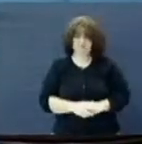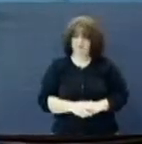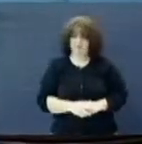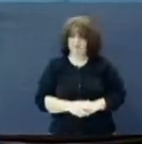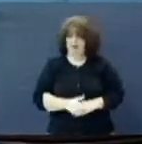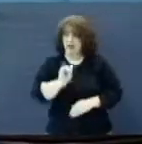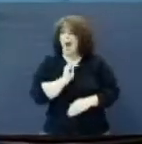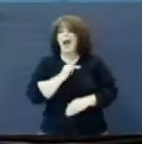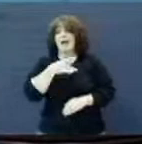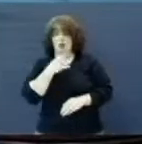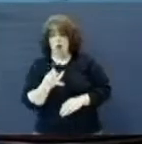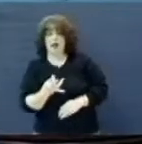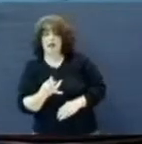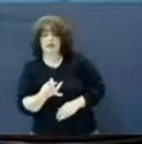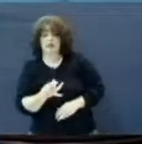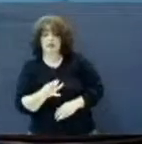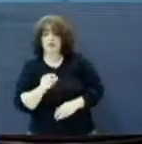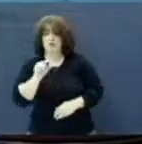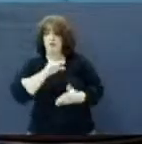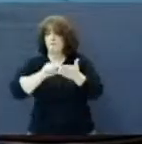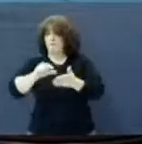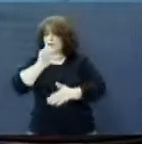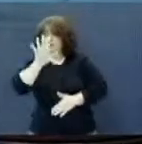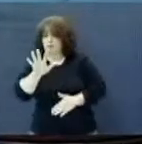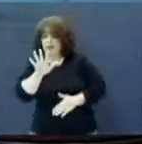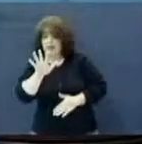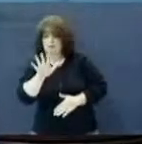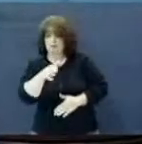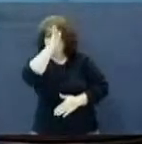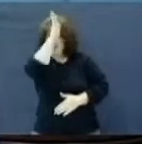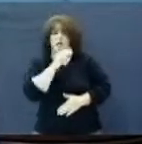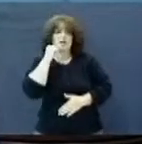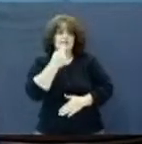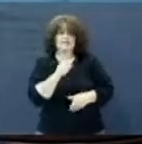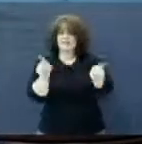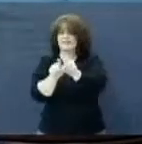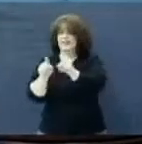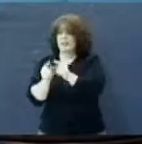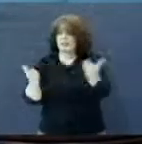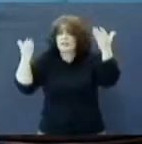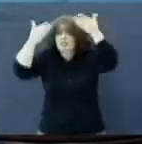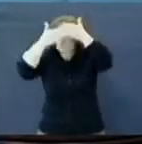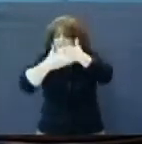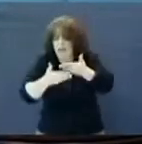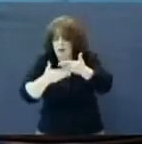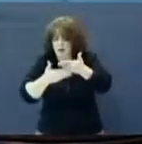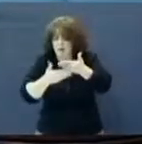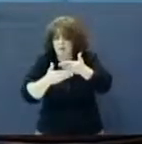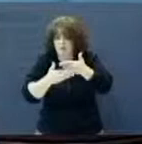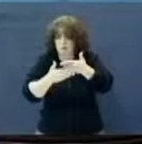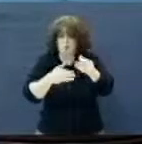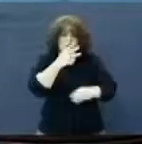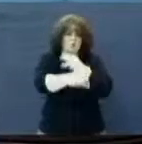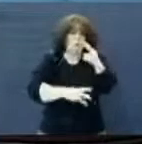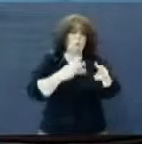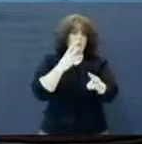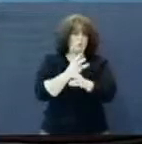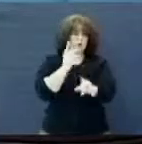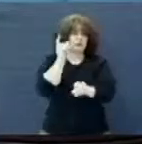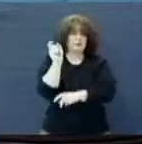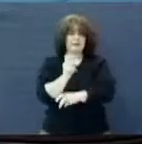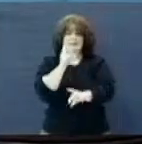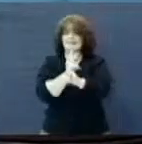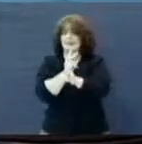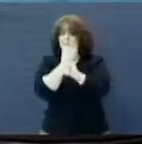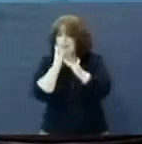Man, I like this. Verse 5, he said he's like a shadow. The word means a keeper. We're told the